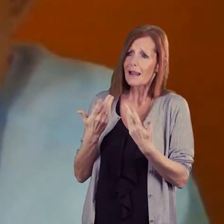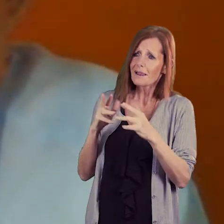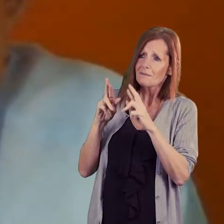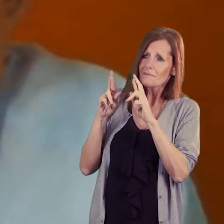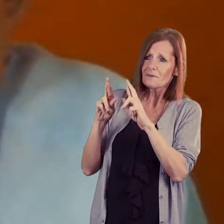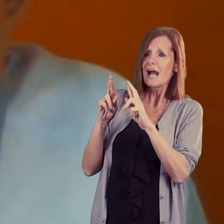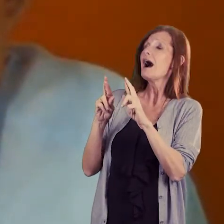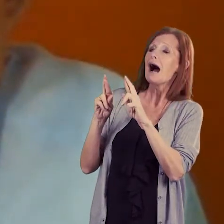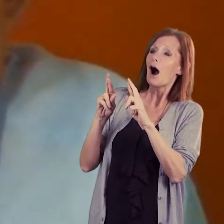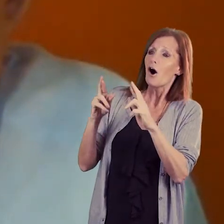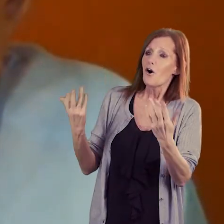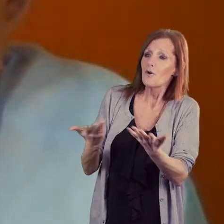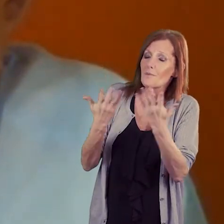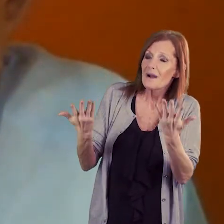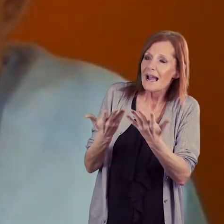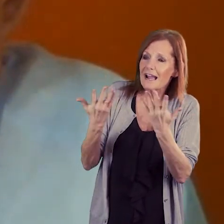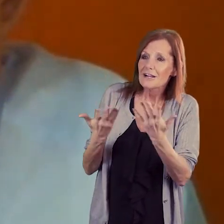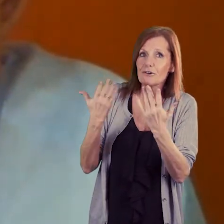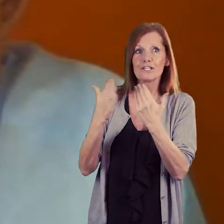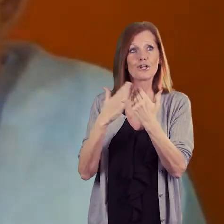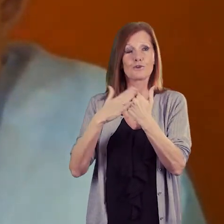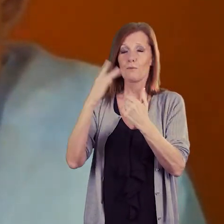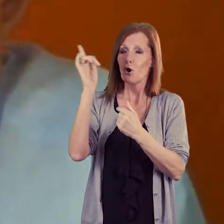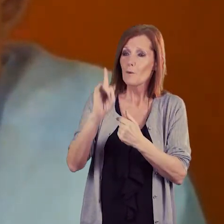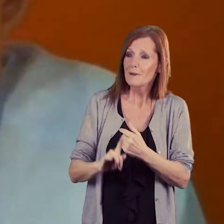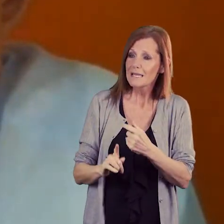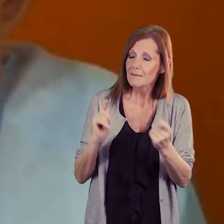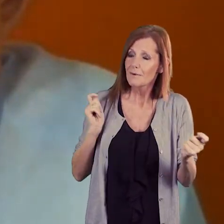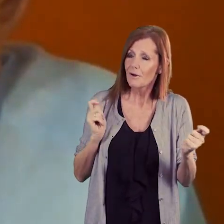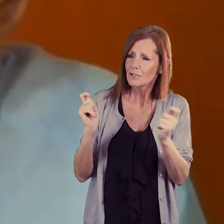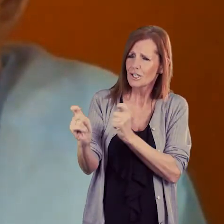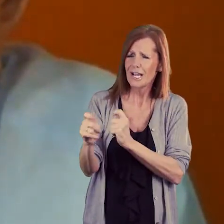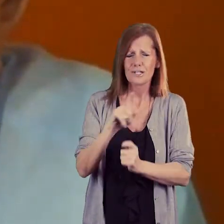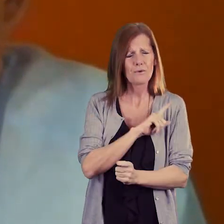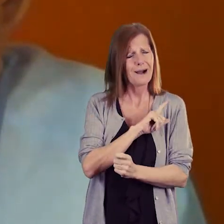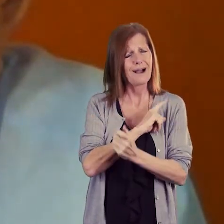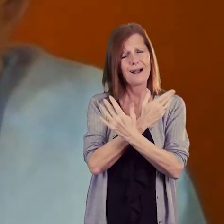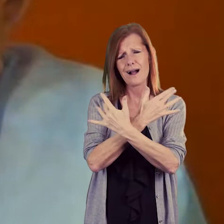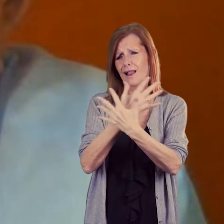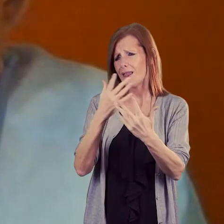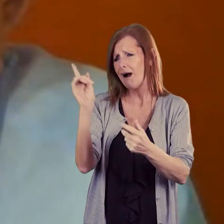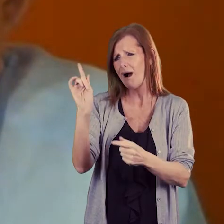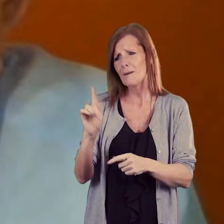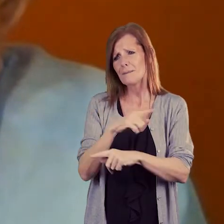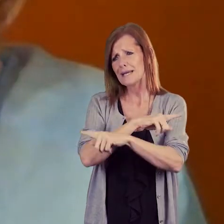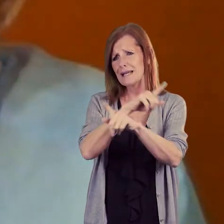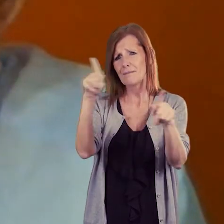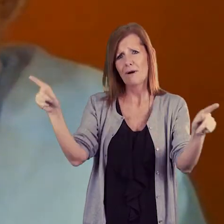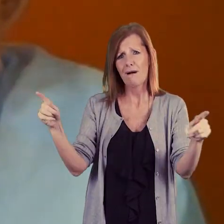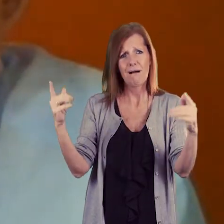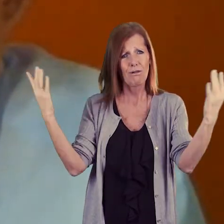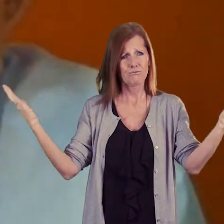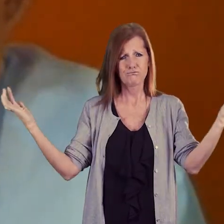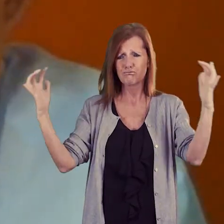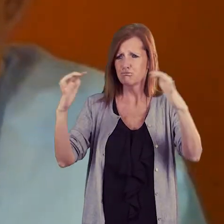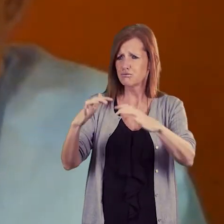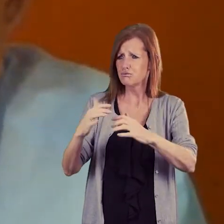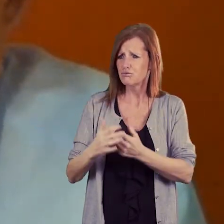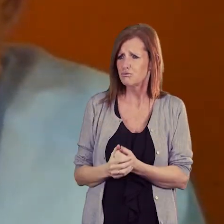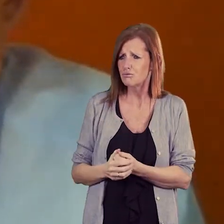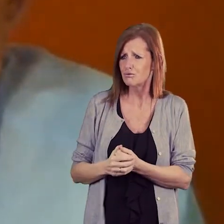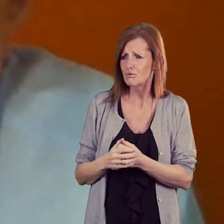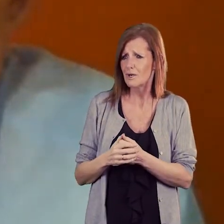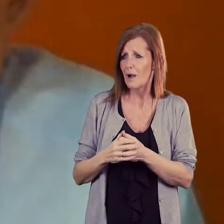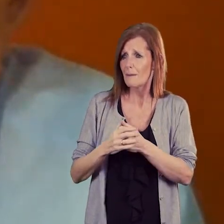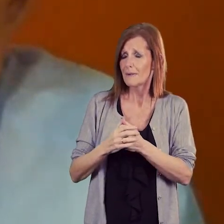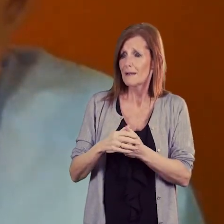so, and I hope it will encourage more people to do it, because there's a hell of a lot of people out there. We get them come from all over the place. We